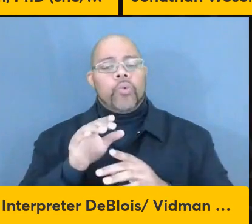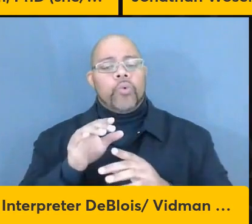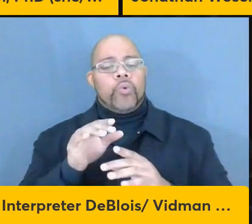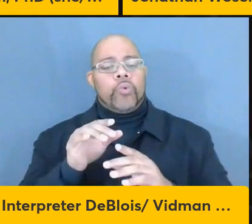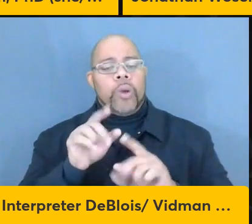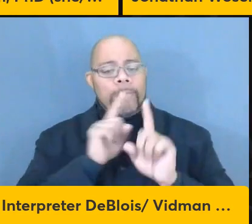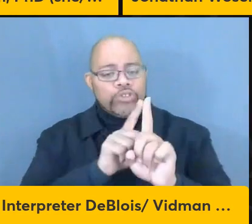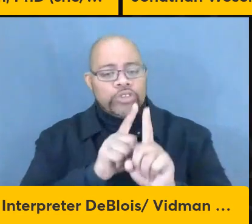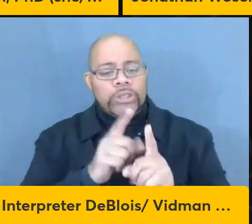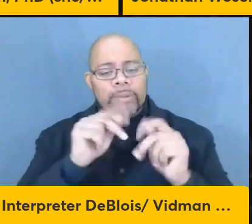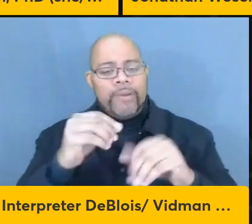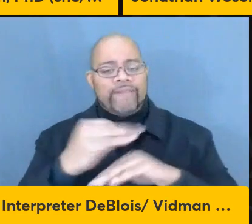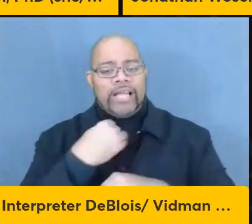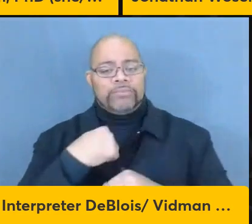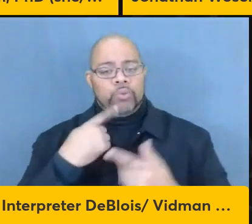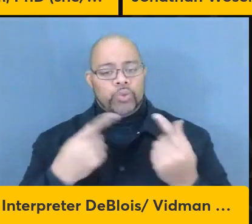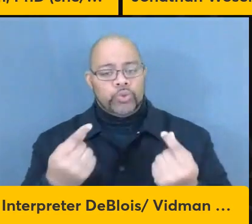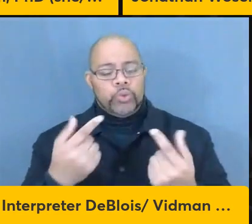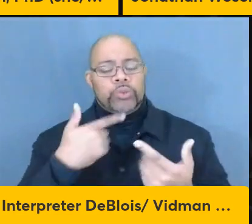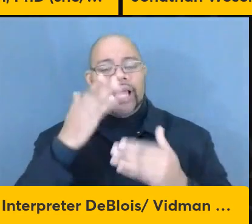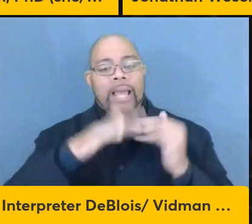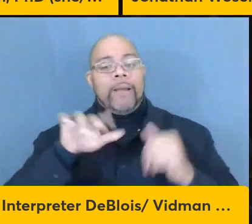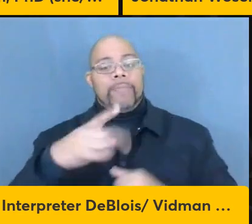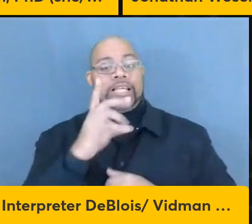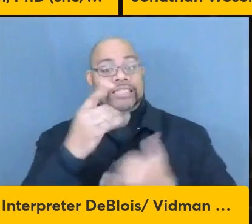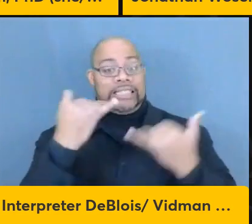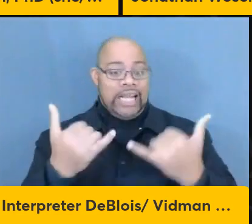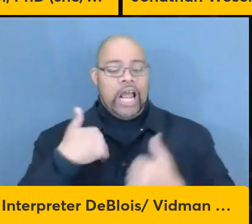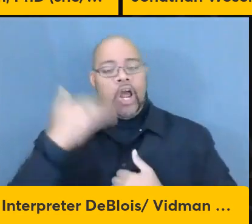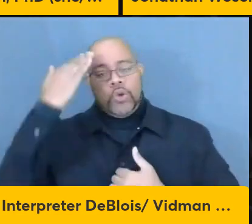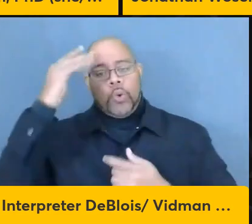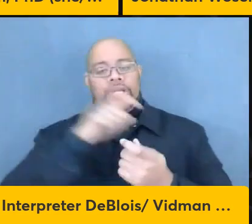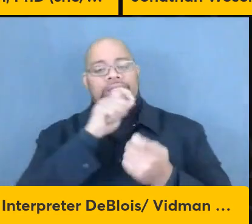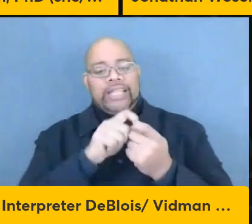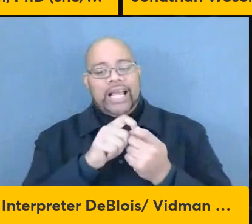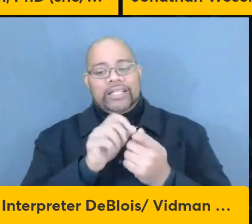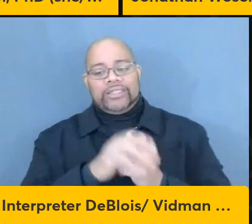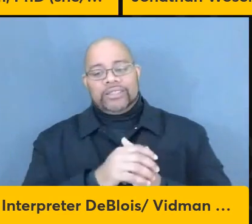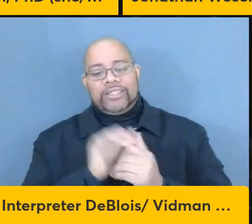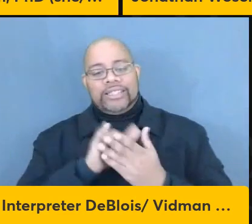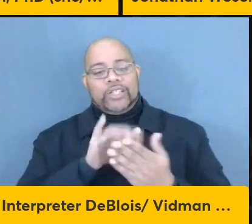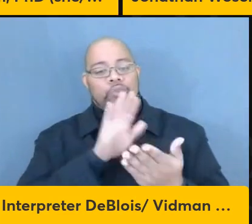advising me what to do, I kind of, at the end of my PhD now, I kind of know exactly that